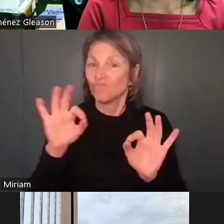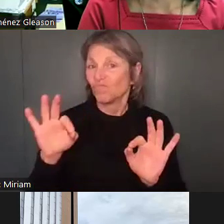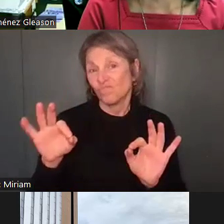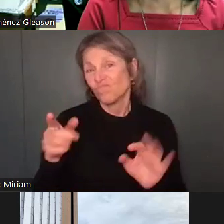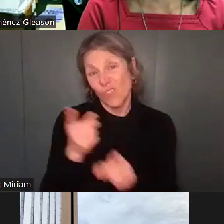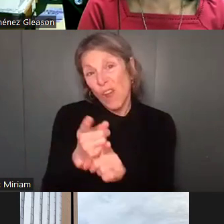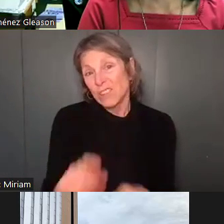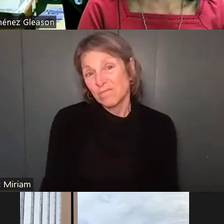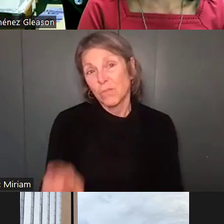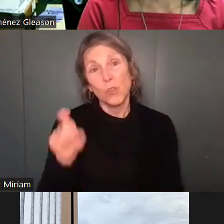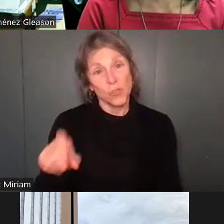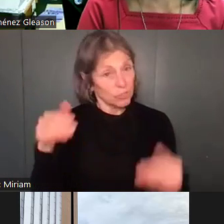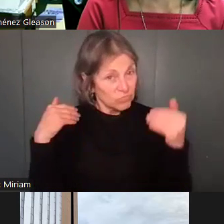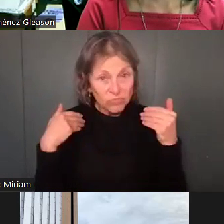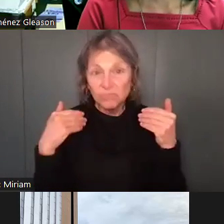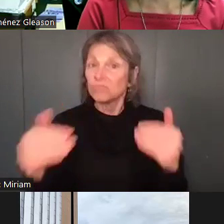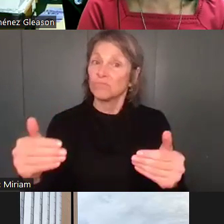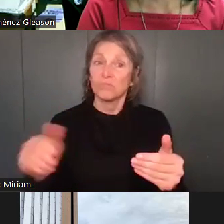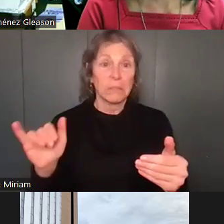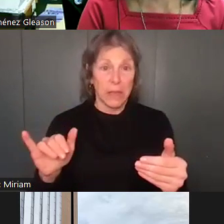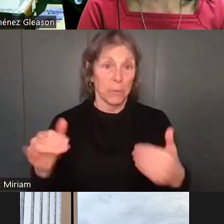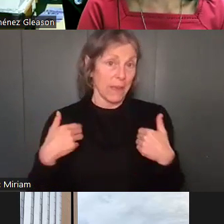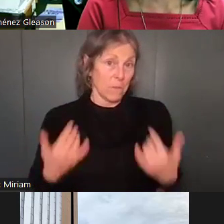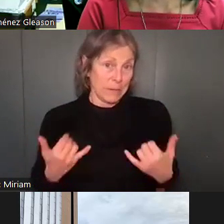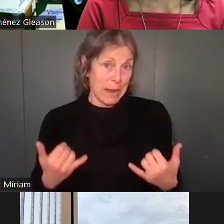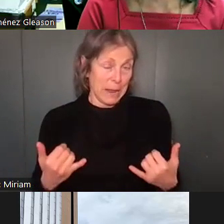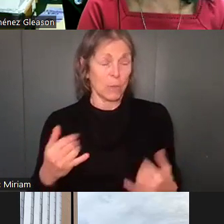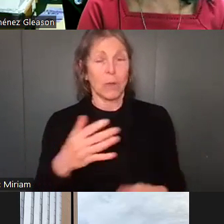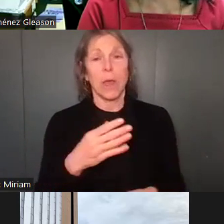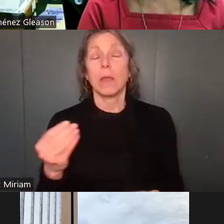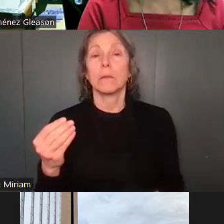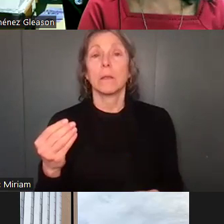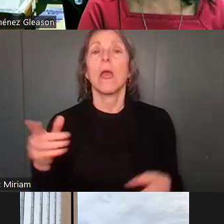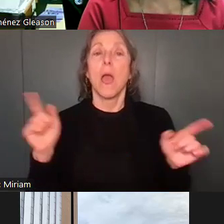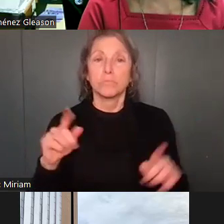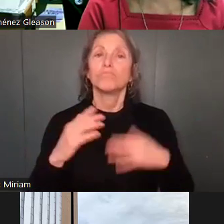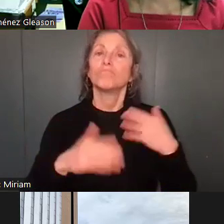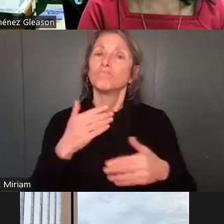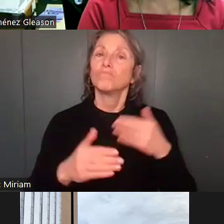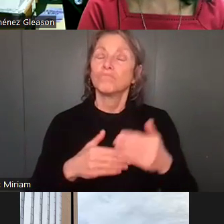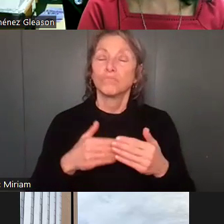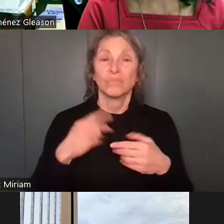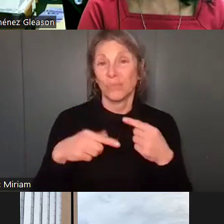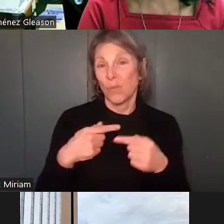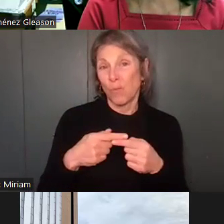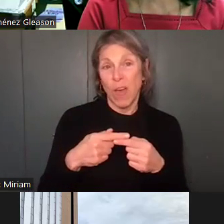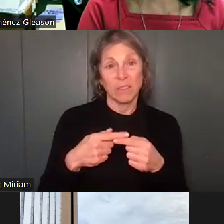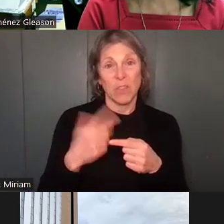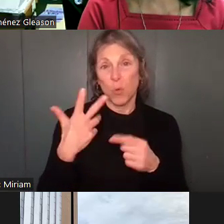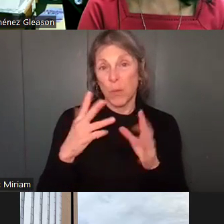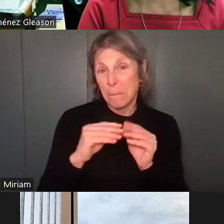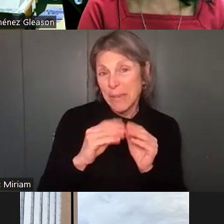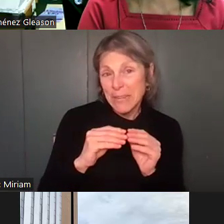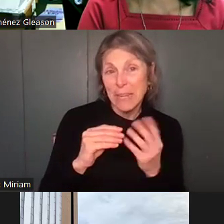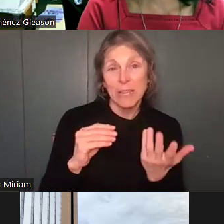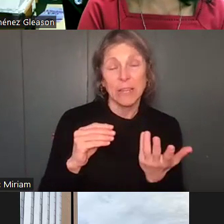should just go on as we are. And then when we get to the place where we're only going to have, 3 meetings instead of 4, or